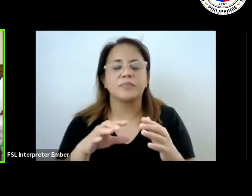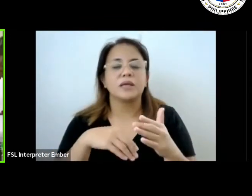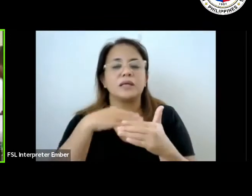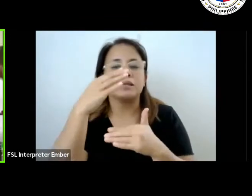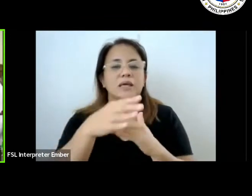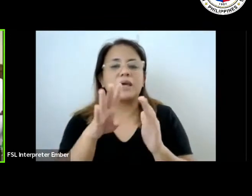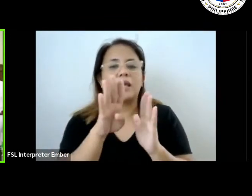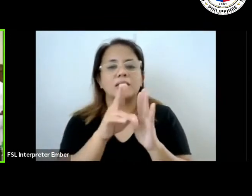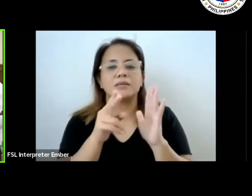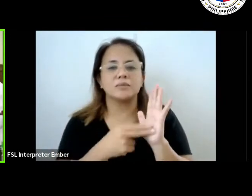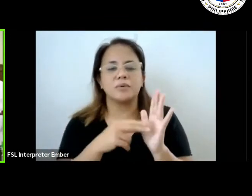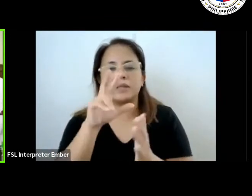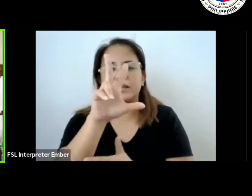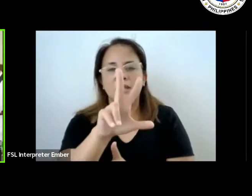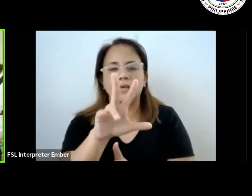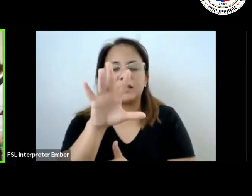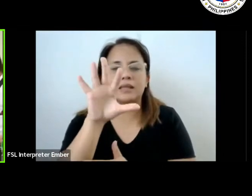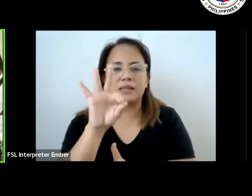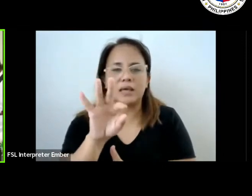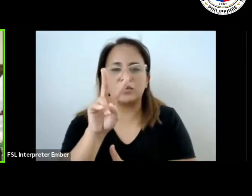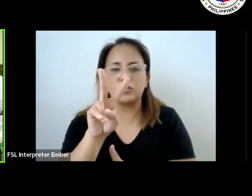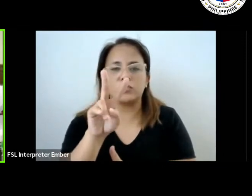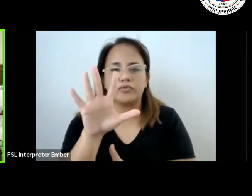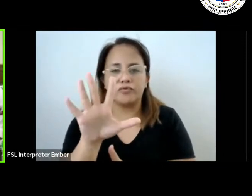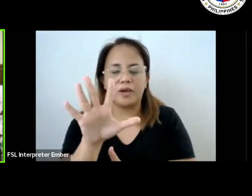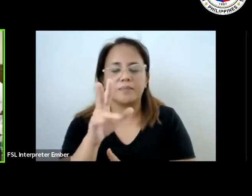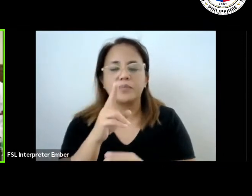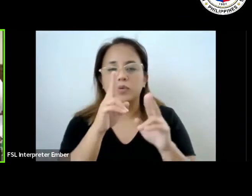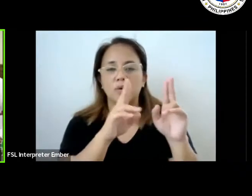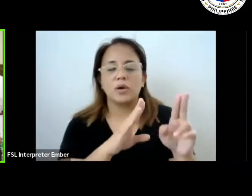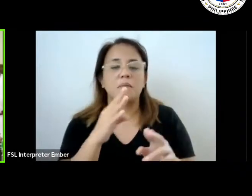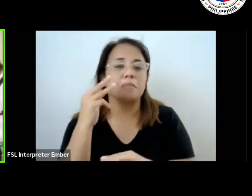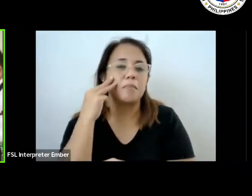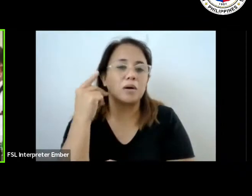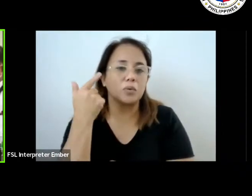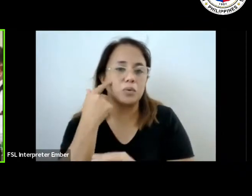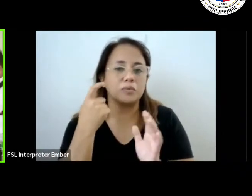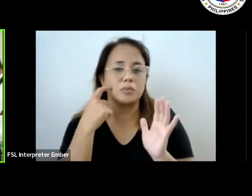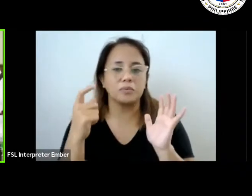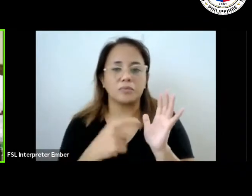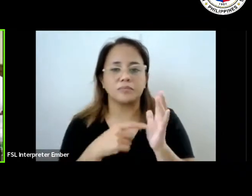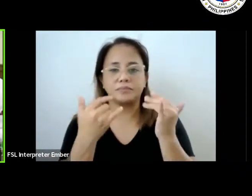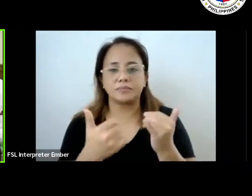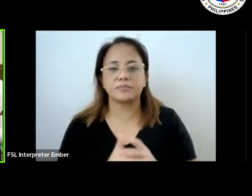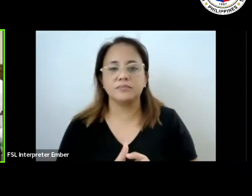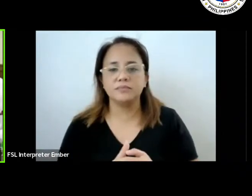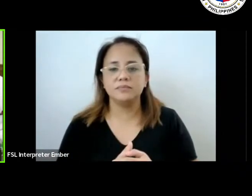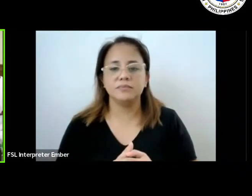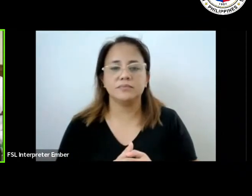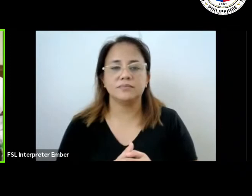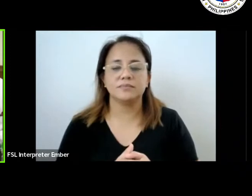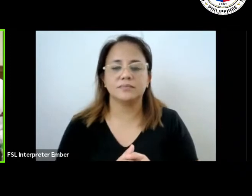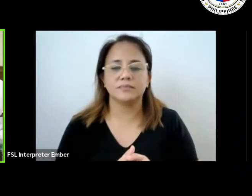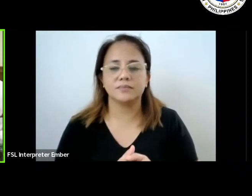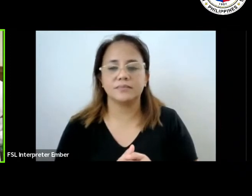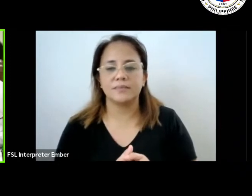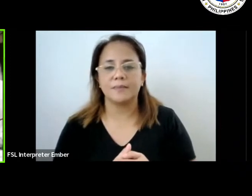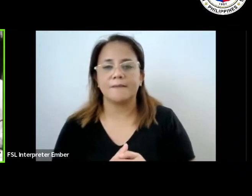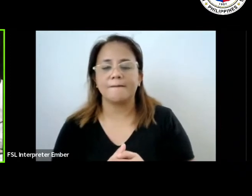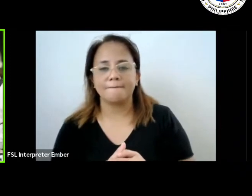number 3925 by the Honorable Go. The Honorable Go is recognized. Yeah, thank you. Thank you very much, Mr.